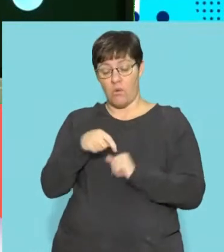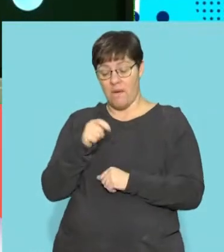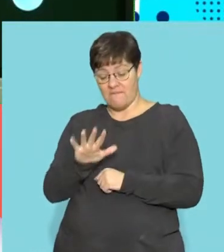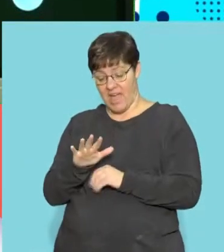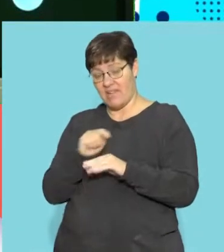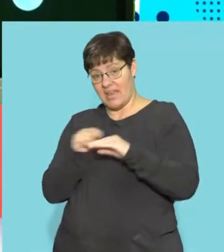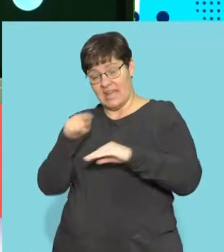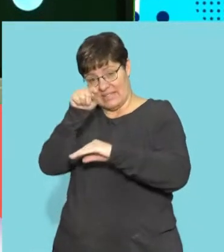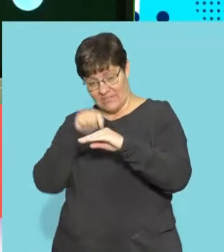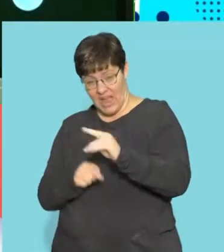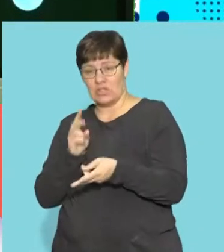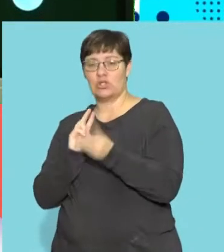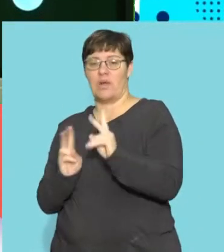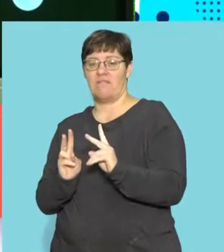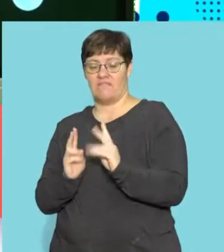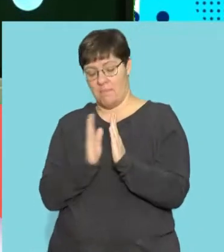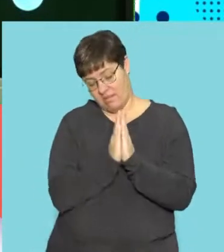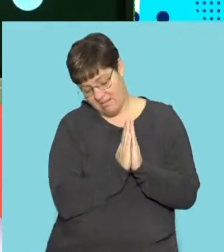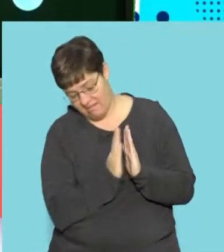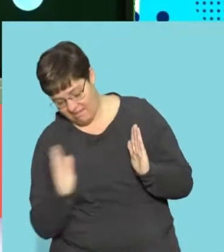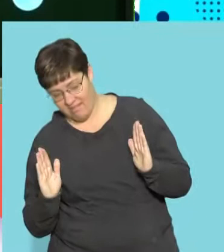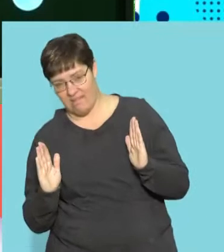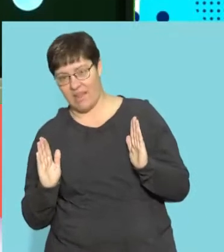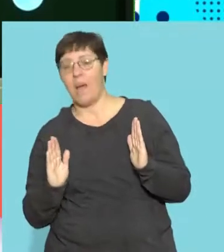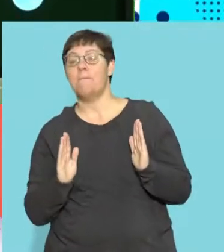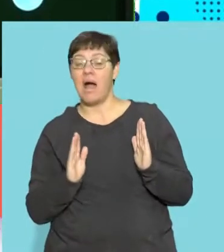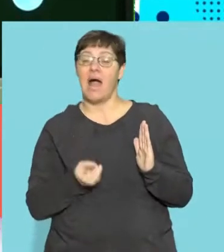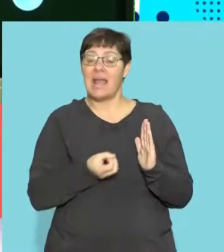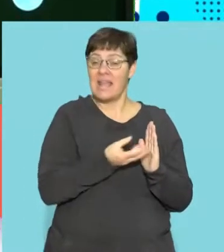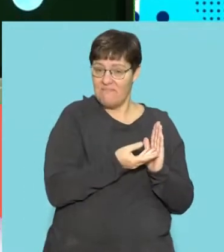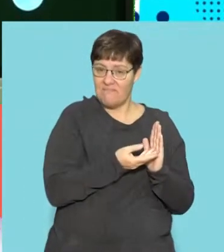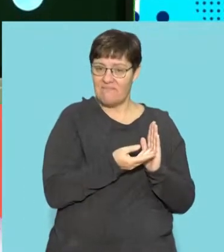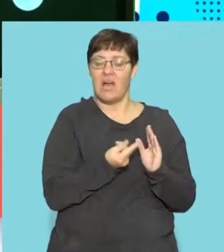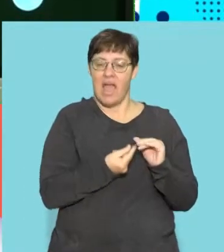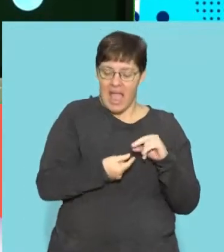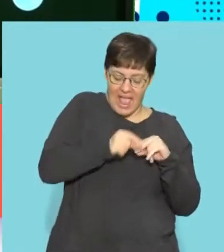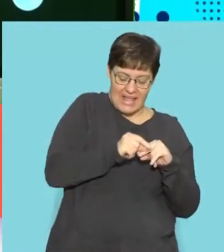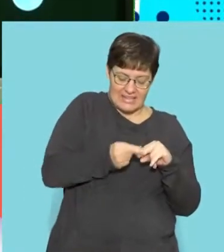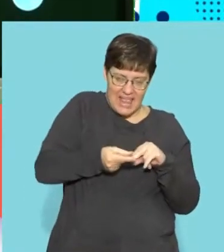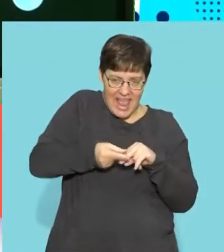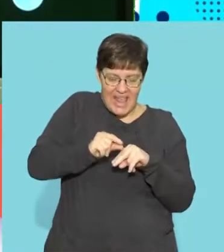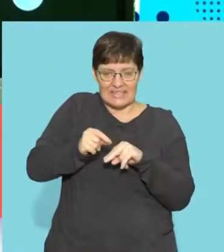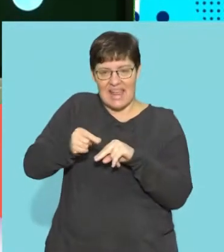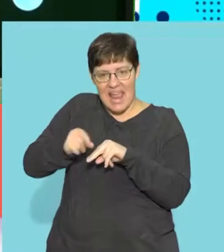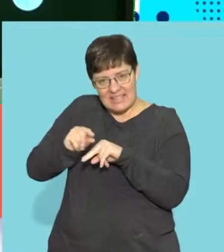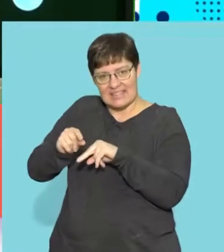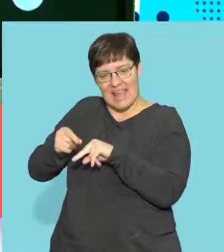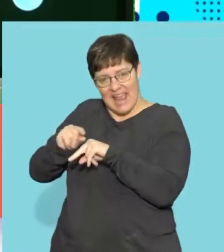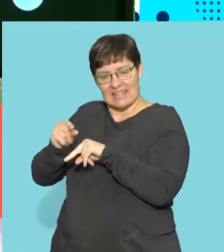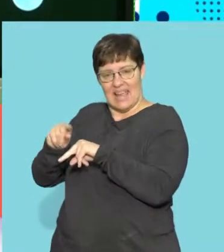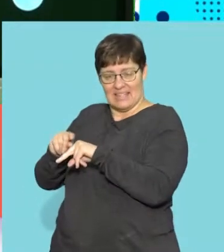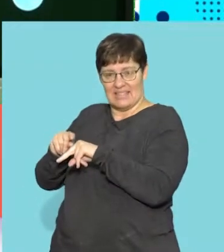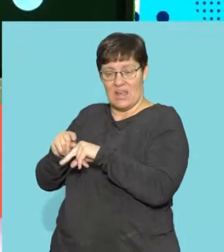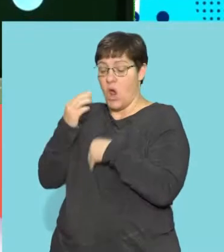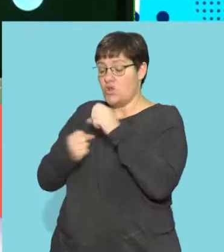12.5% is for the whole year, but given to you in smaller portions that will amount to 12.5 on